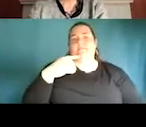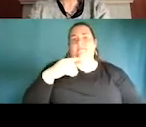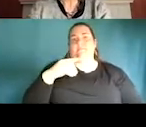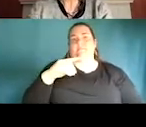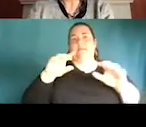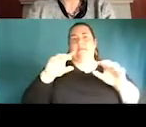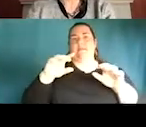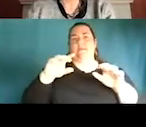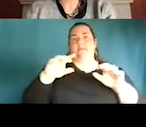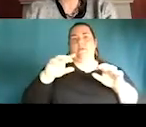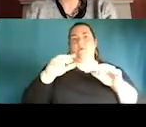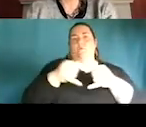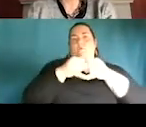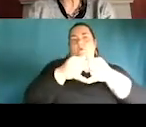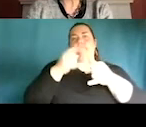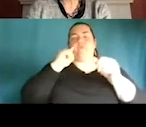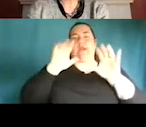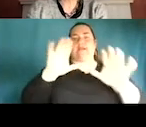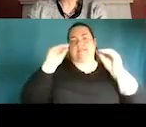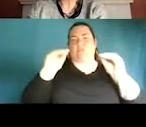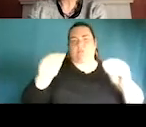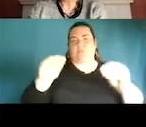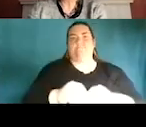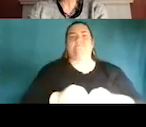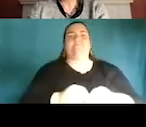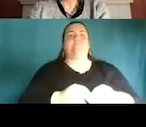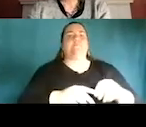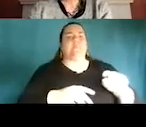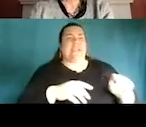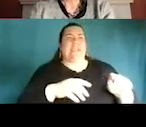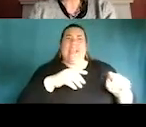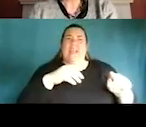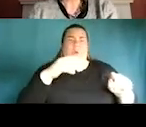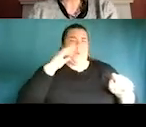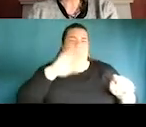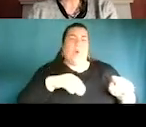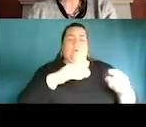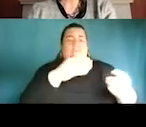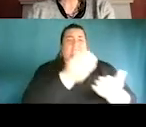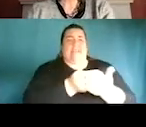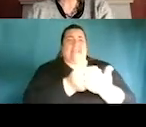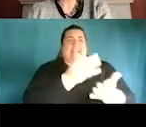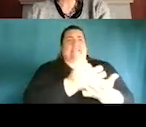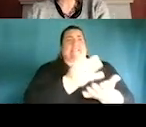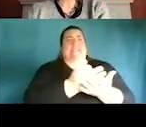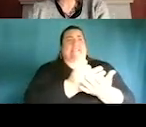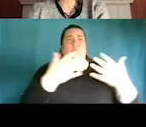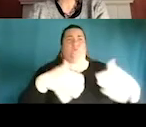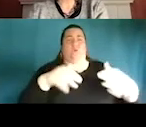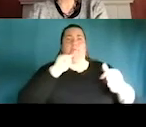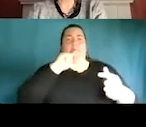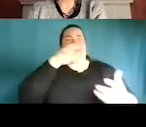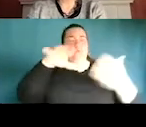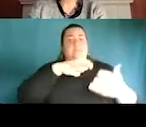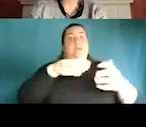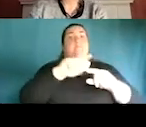"It is not contentious to propose that finance can be confusing." However, Professor Gibbs successfully counters this